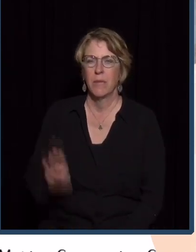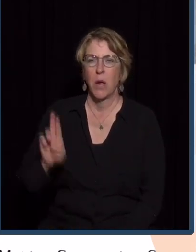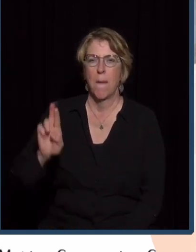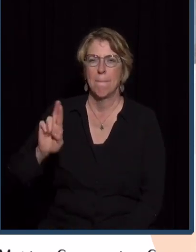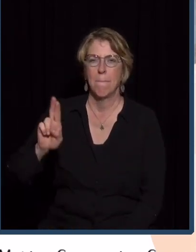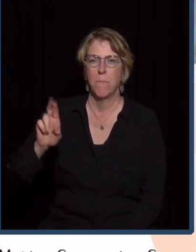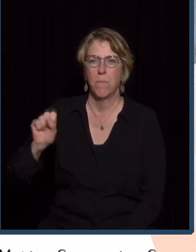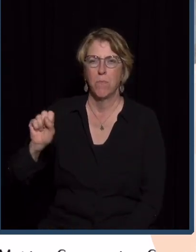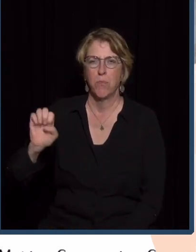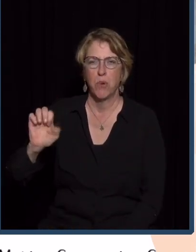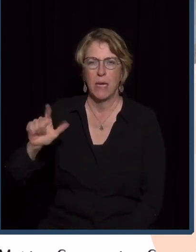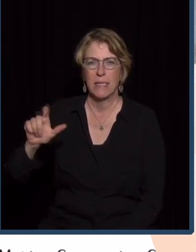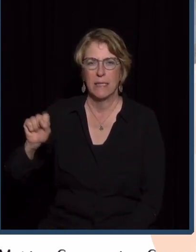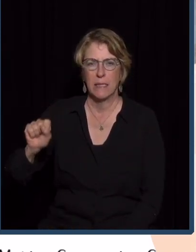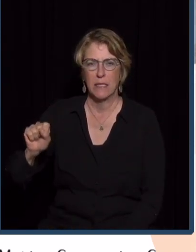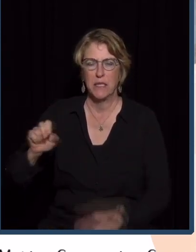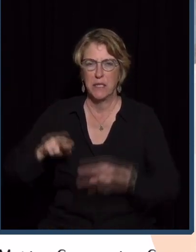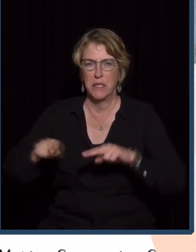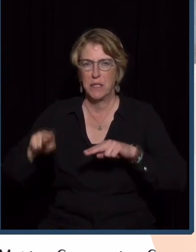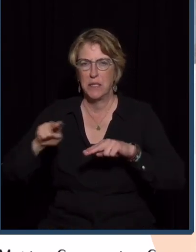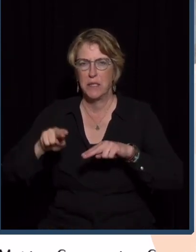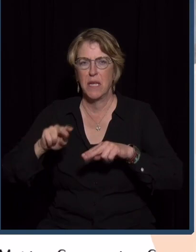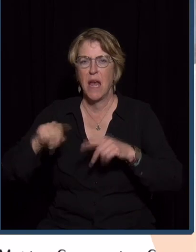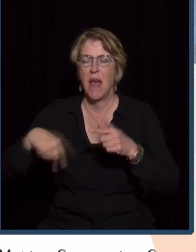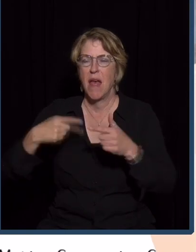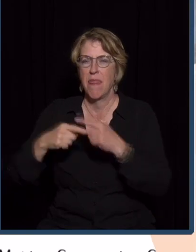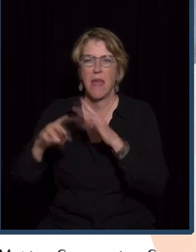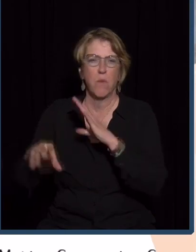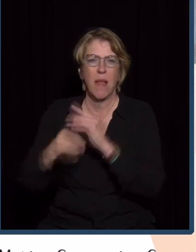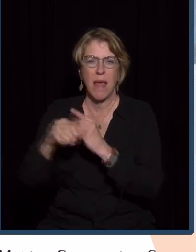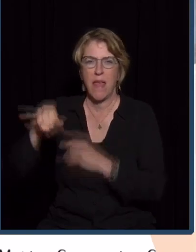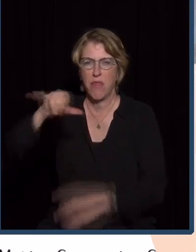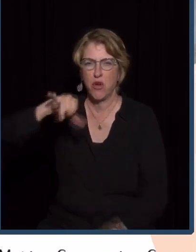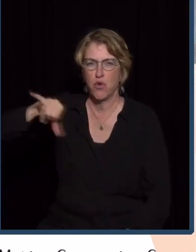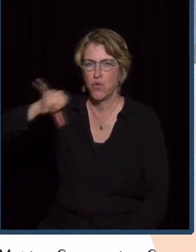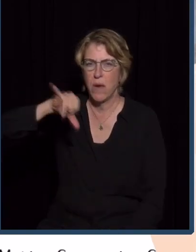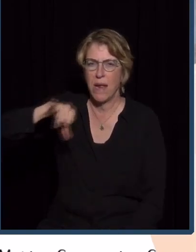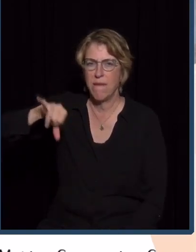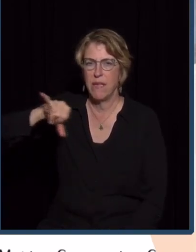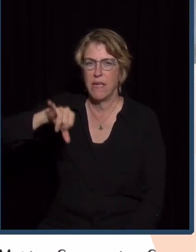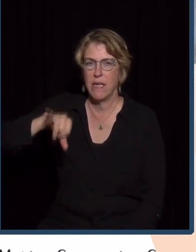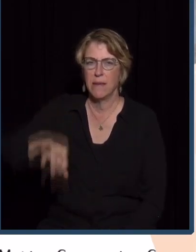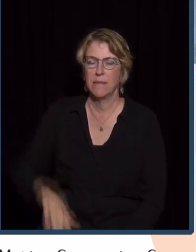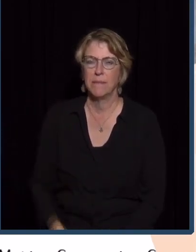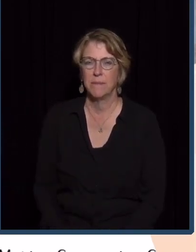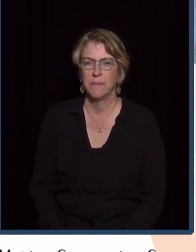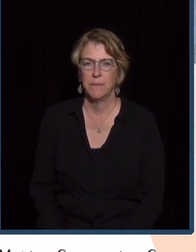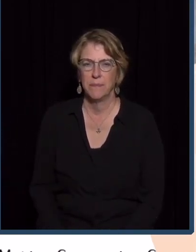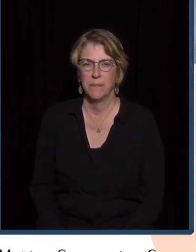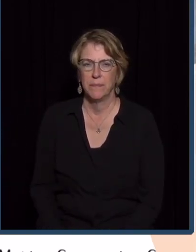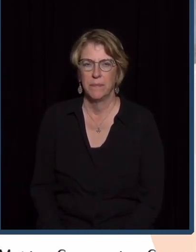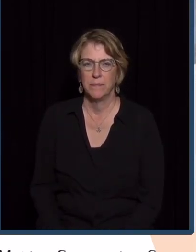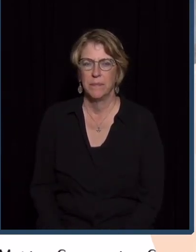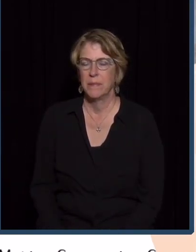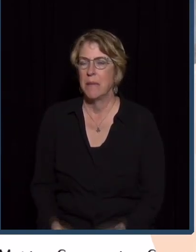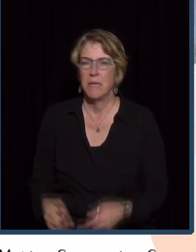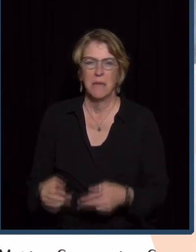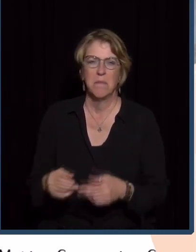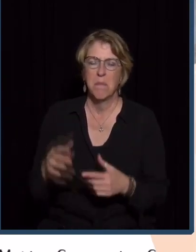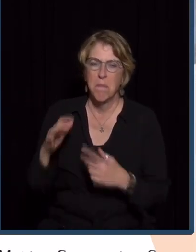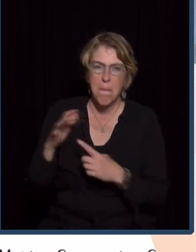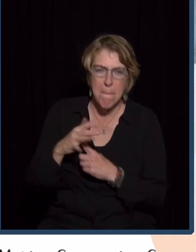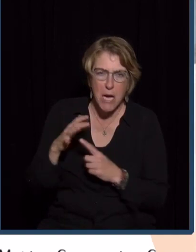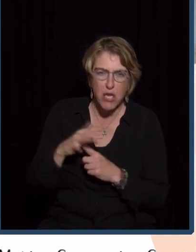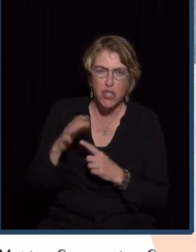right. We'll finish it with the gravy or the julie, the little pickled mushrooms, and then maybe a little scallion or chive.